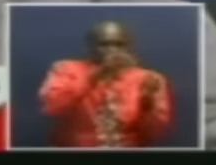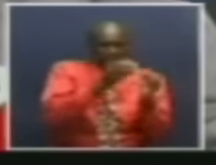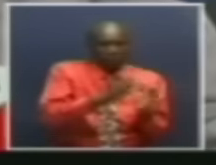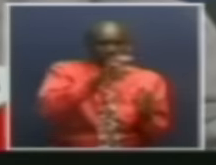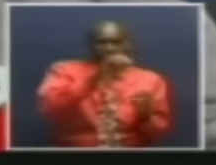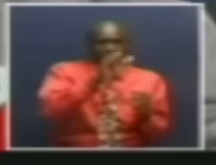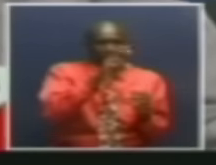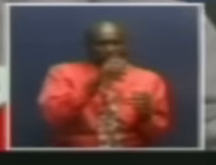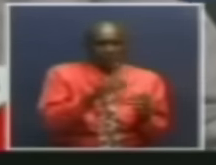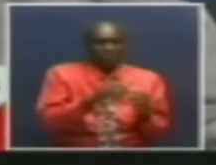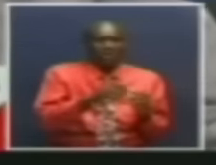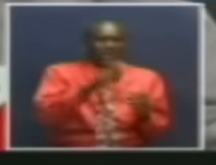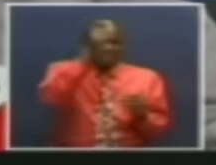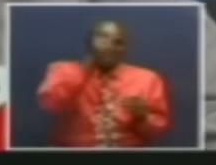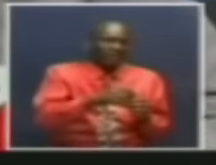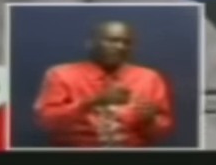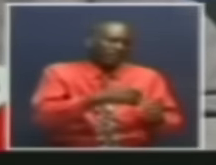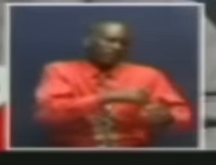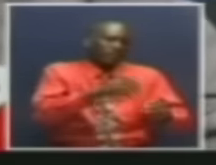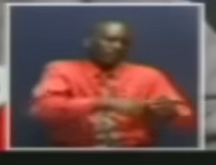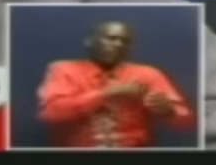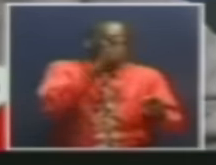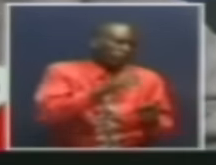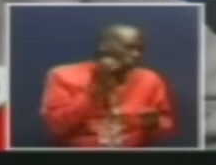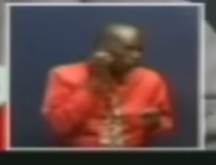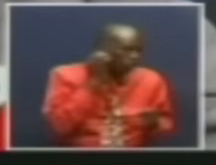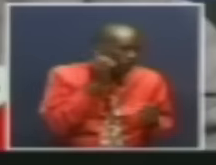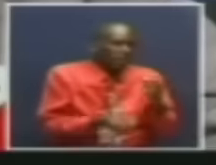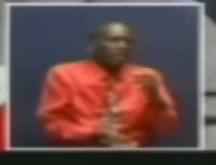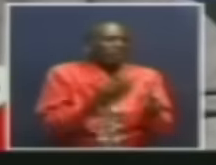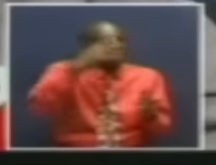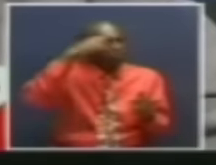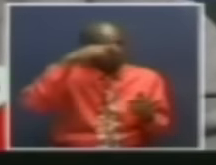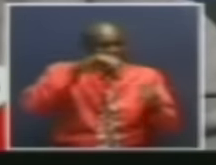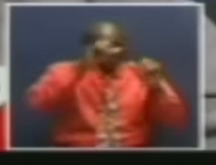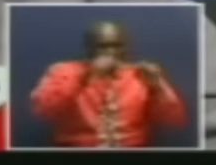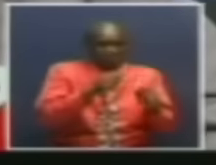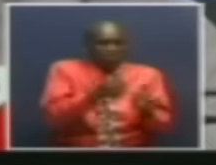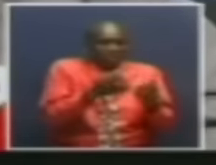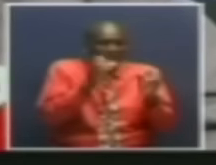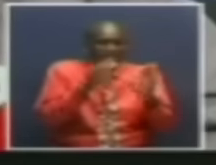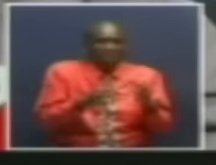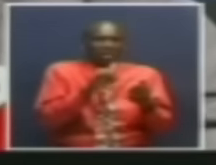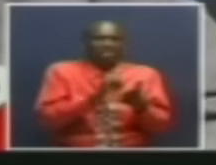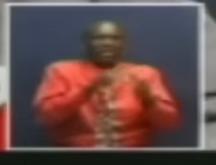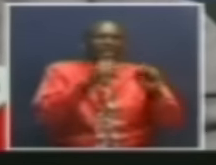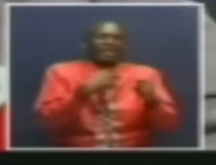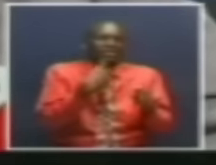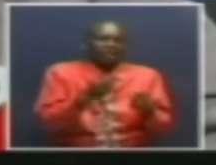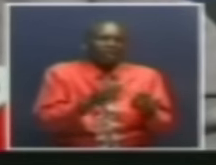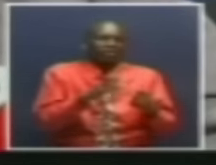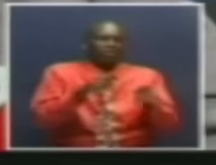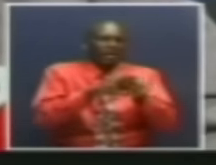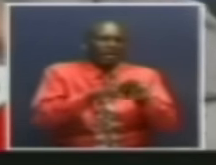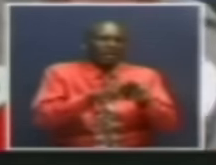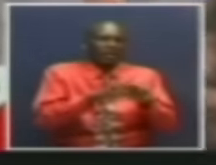the bedrock, the foundation, and put the policies that were non-existent. So that one I can say was kind